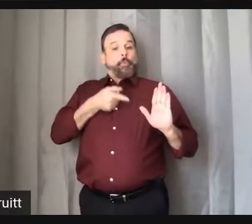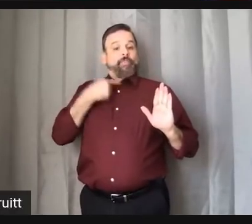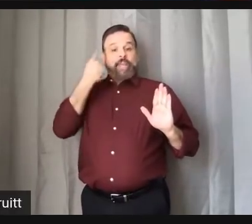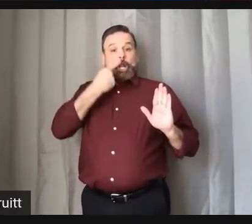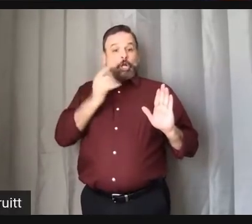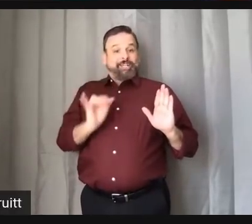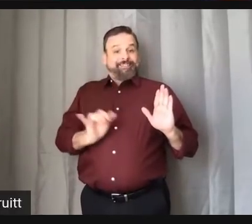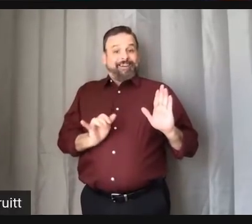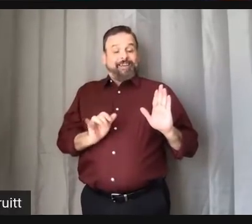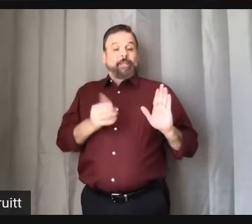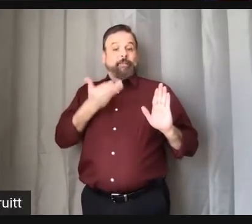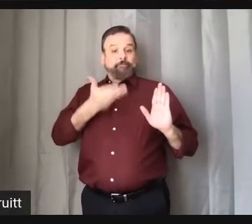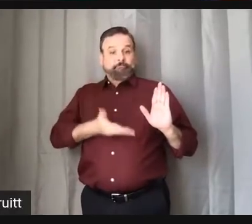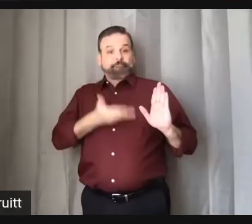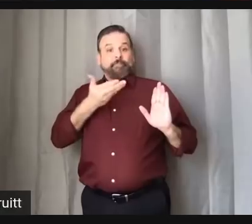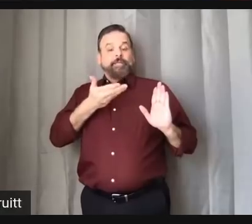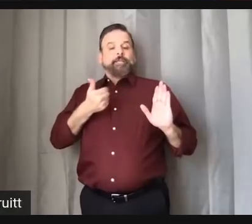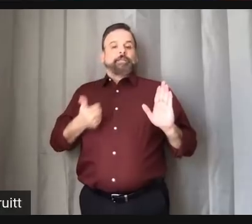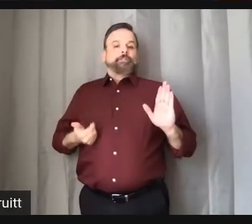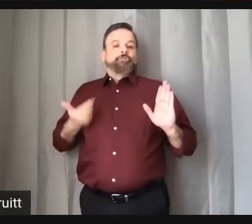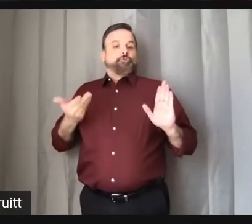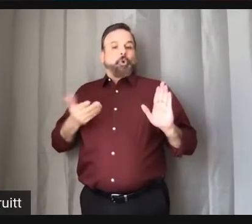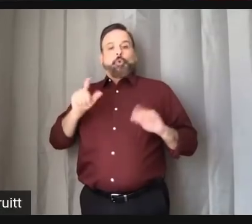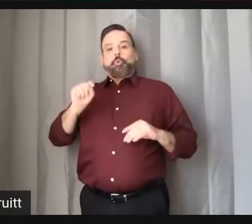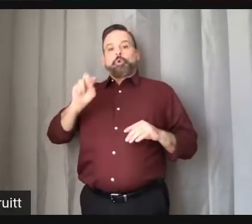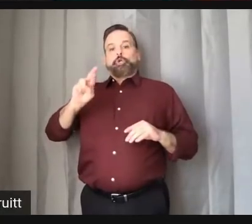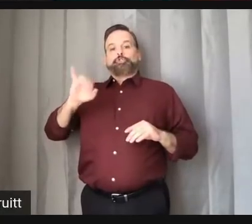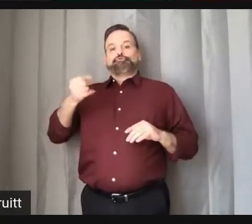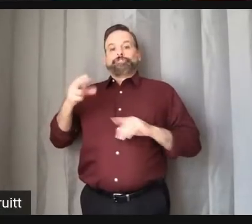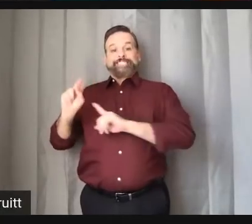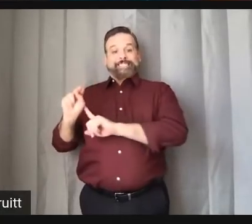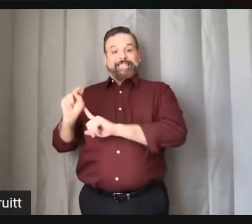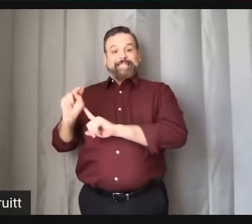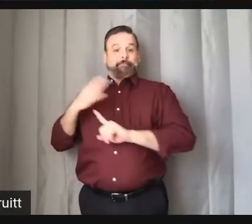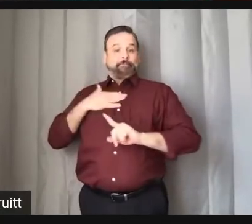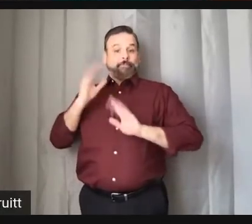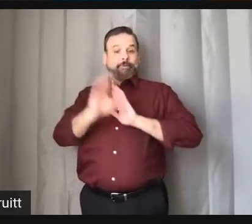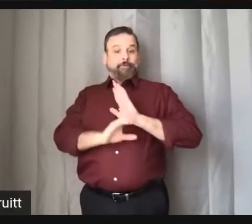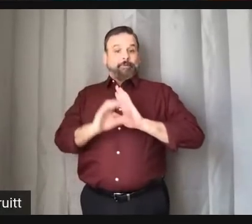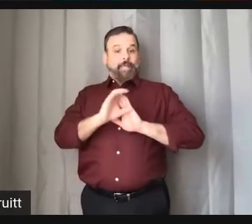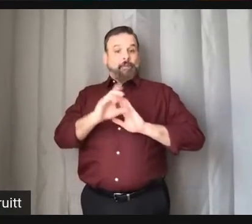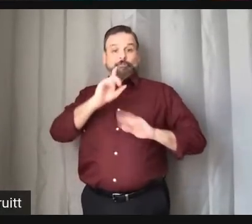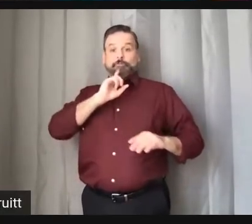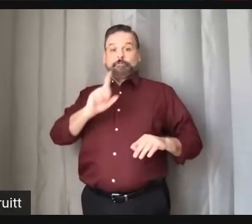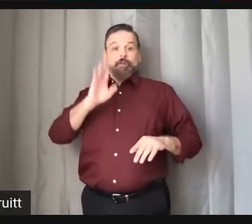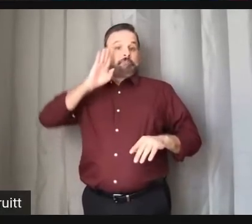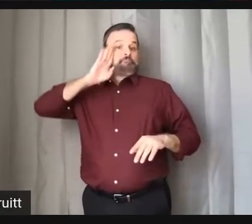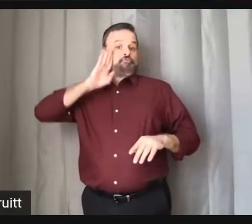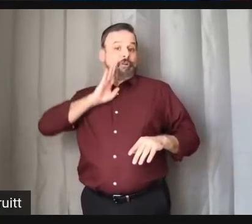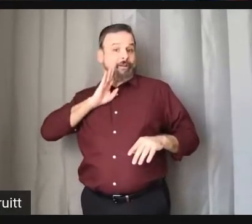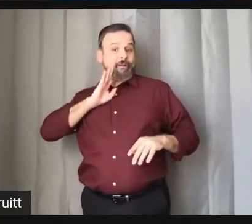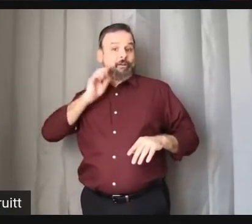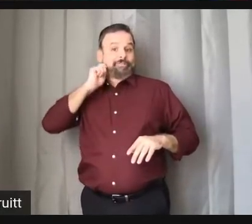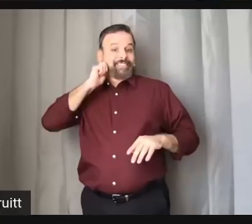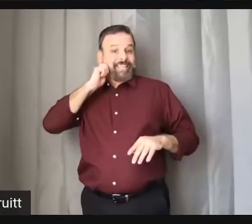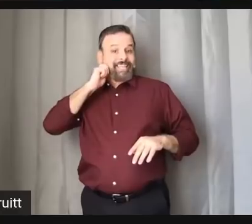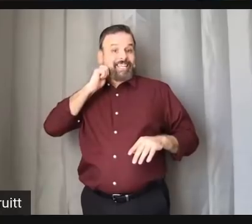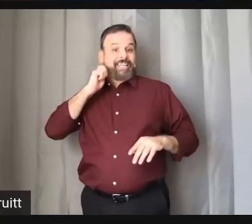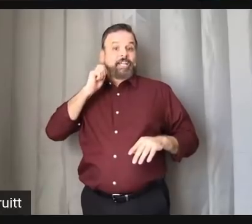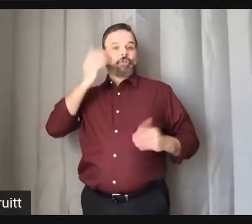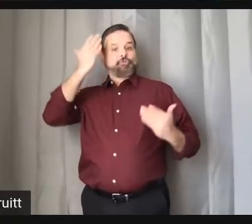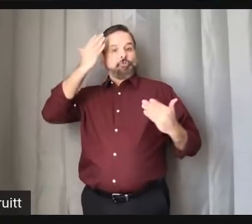like. So Tristan is a very brown-skinned,